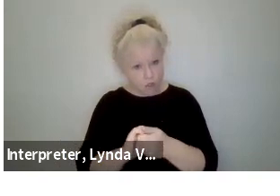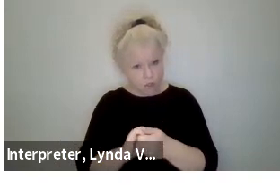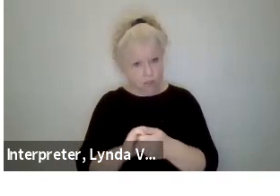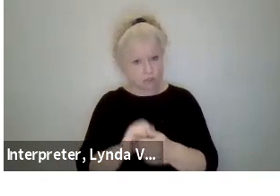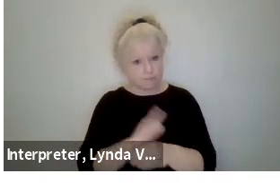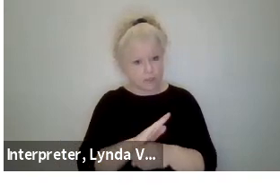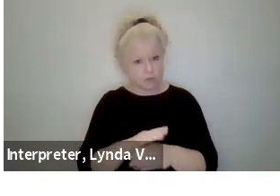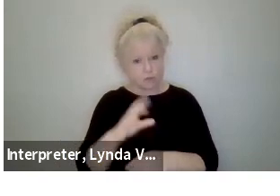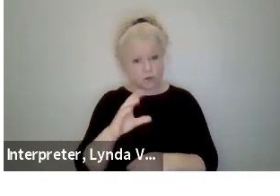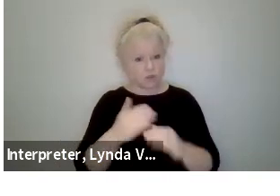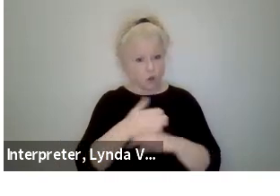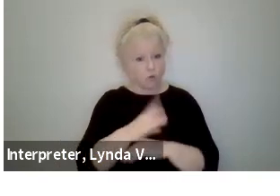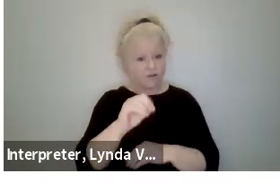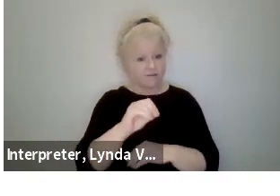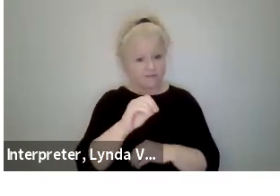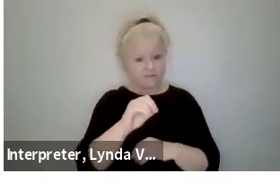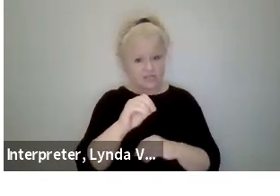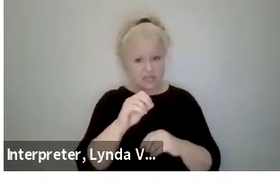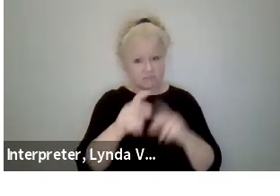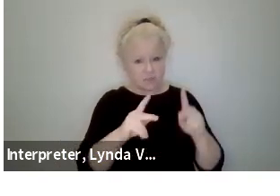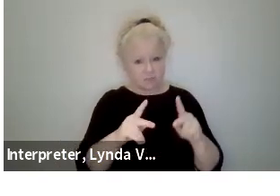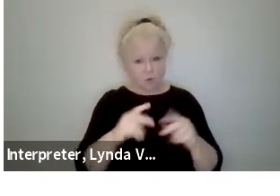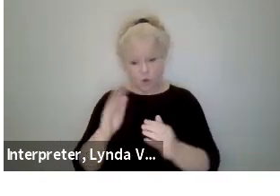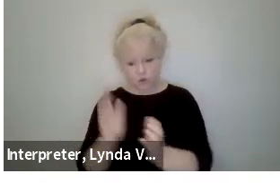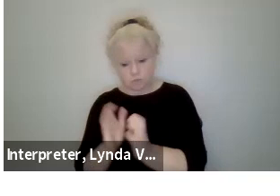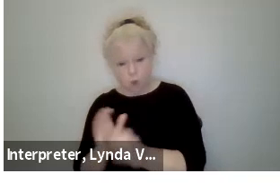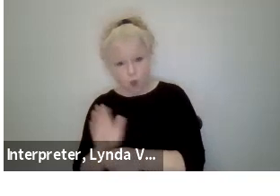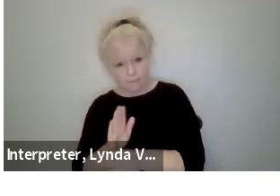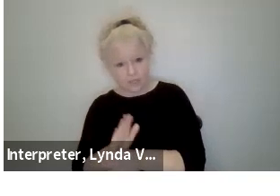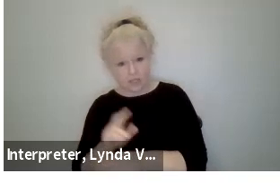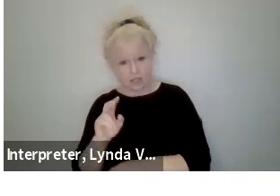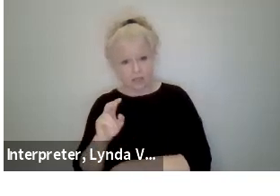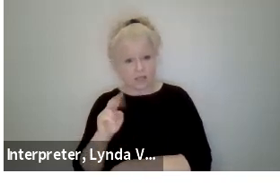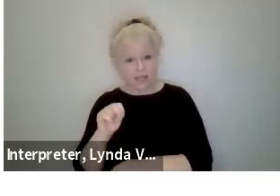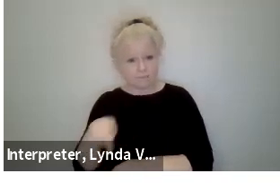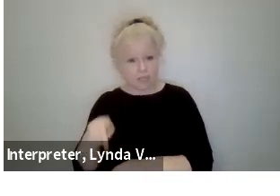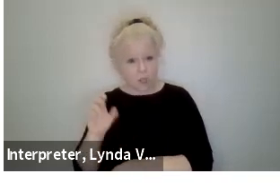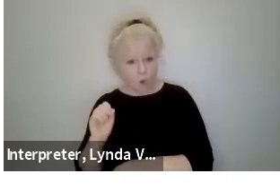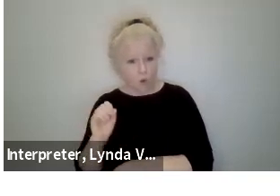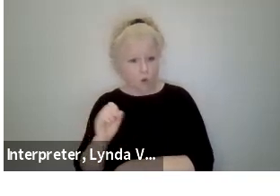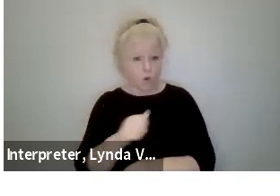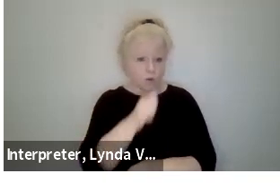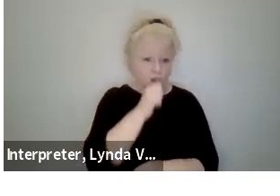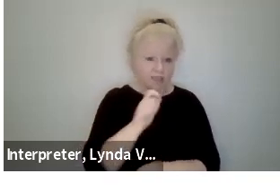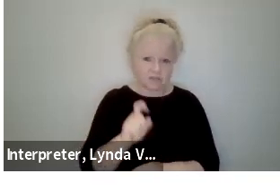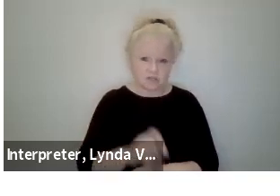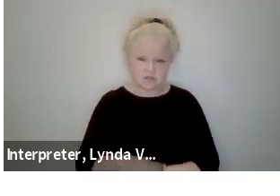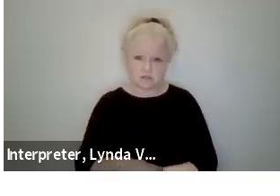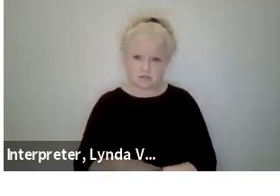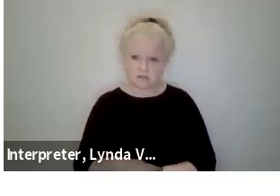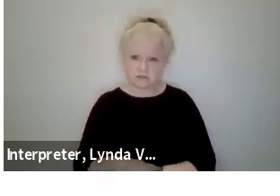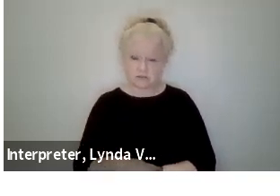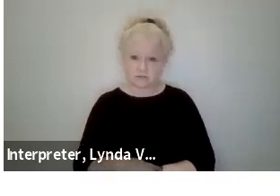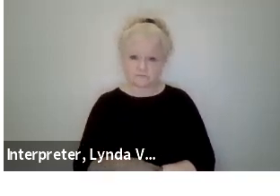with 50 plus employees, or smaller businesses, MPOs versus private?